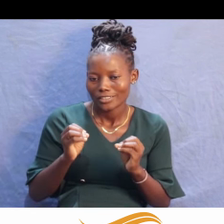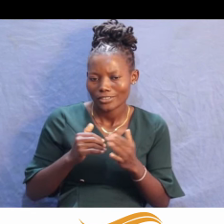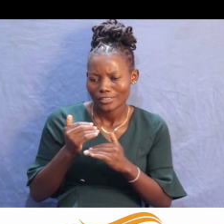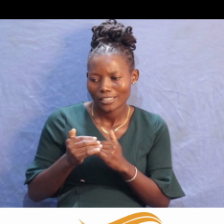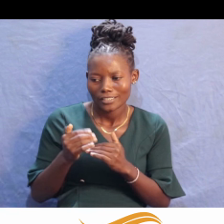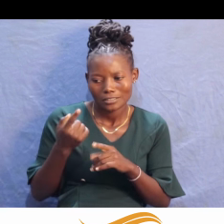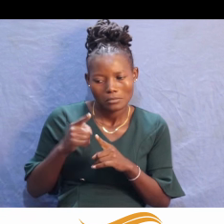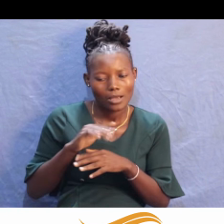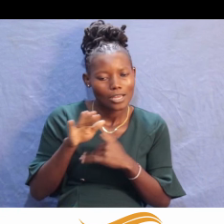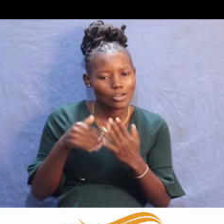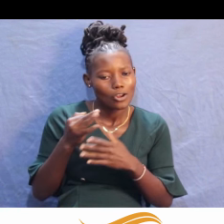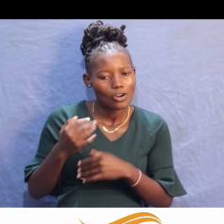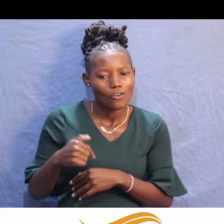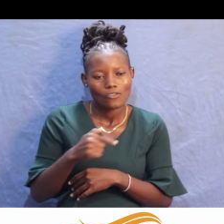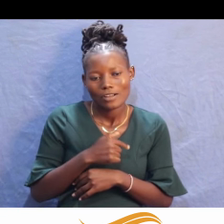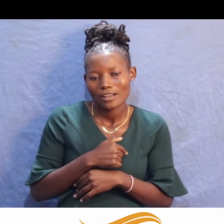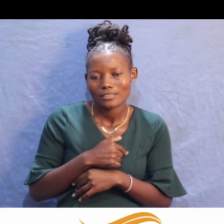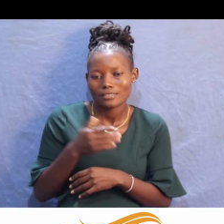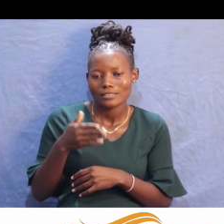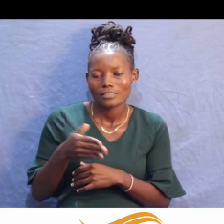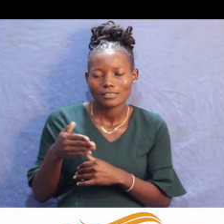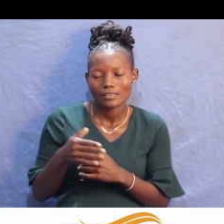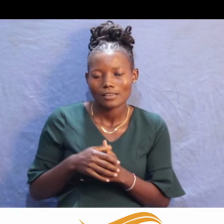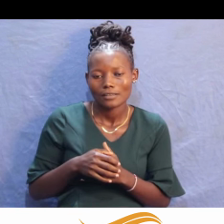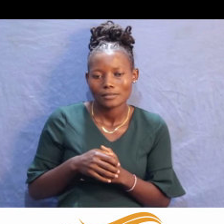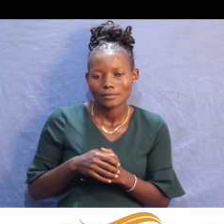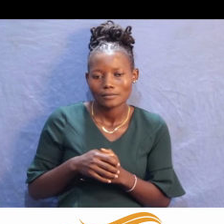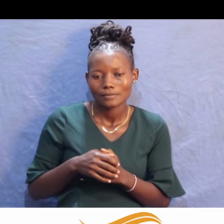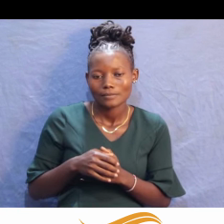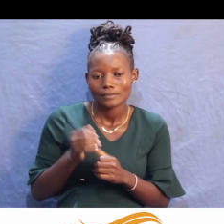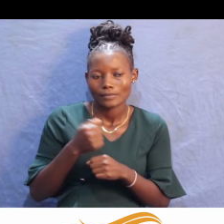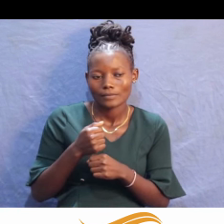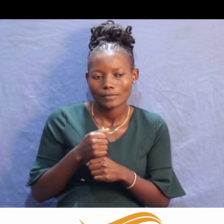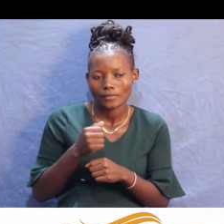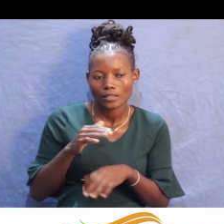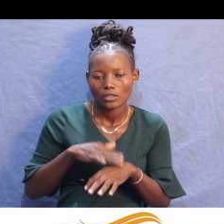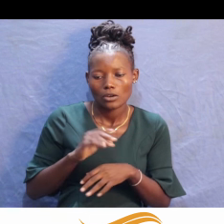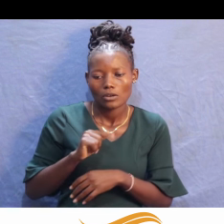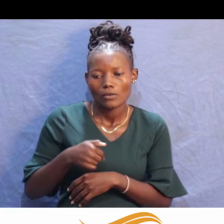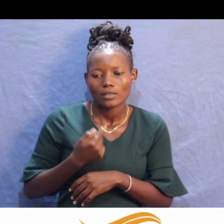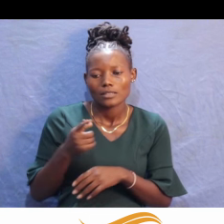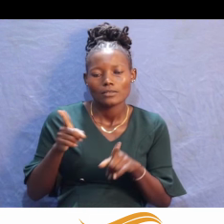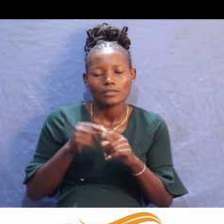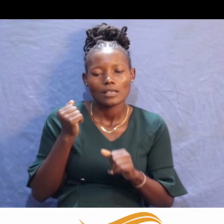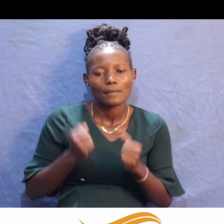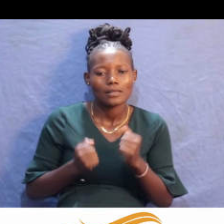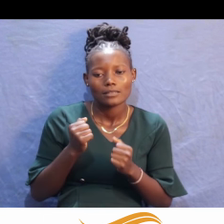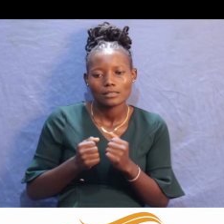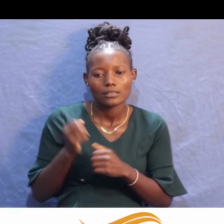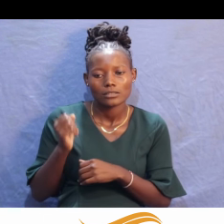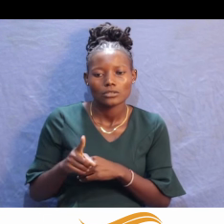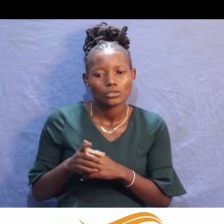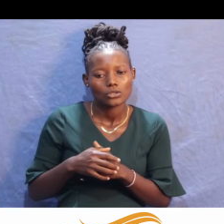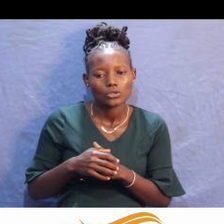But all of us in this listening area that's not out there working ourselves like our athletes should do at